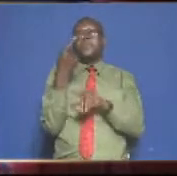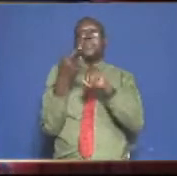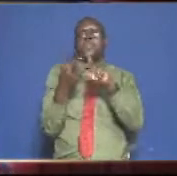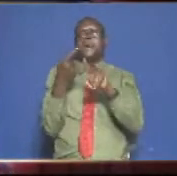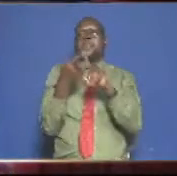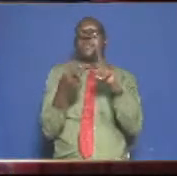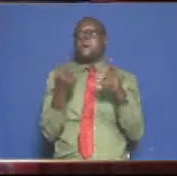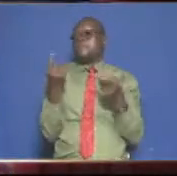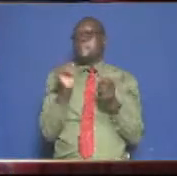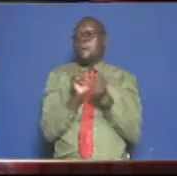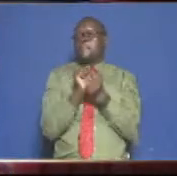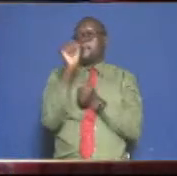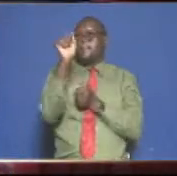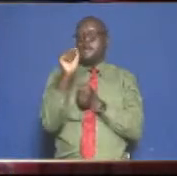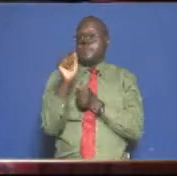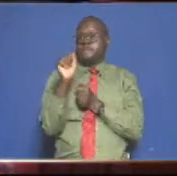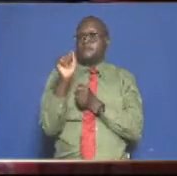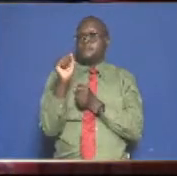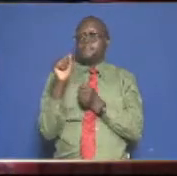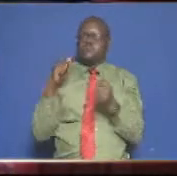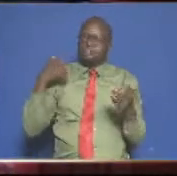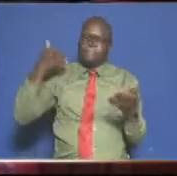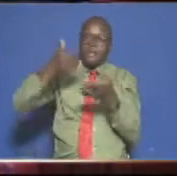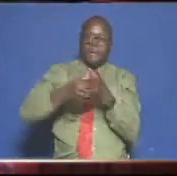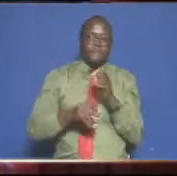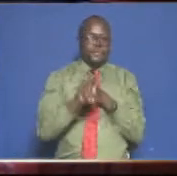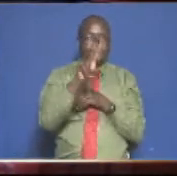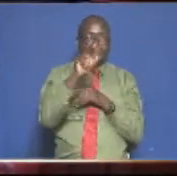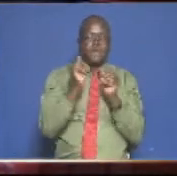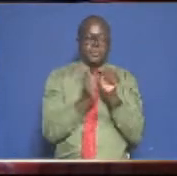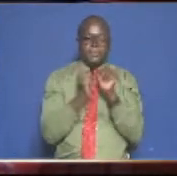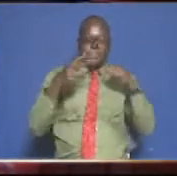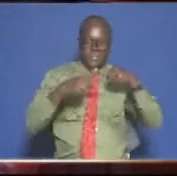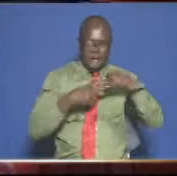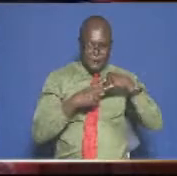terms up to 2017.